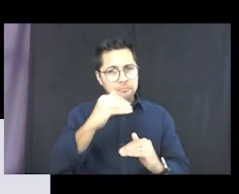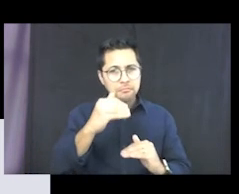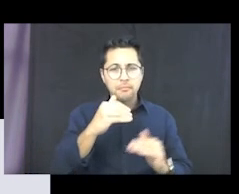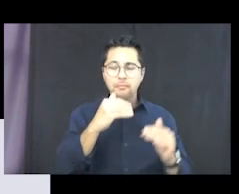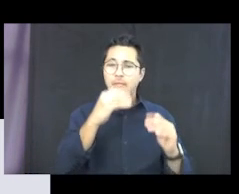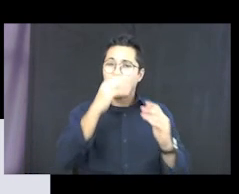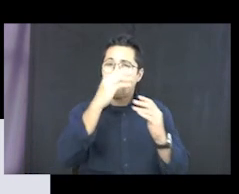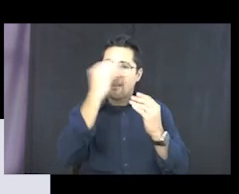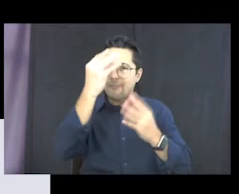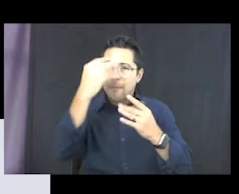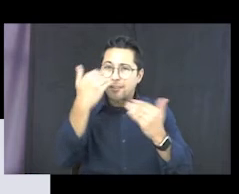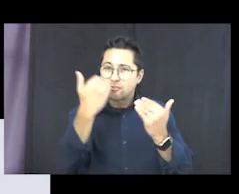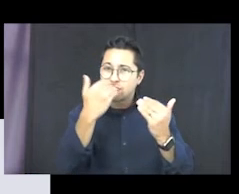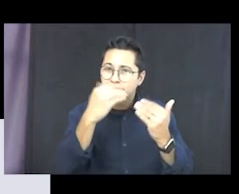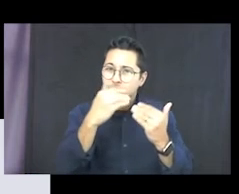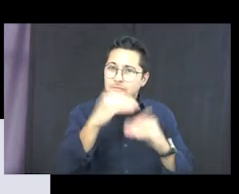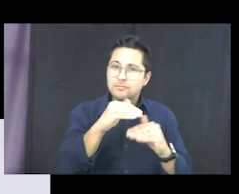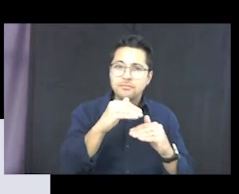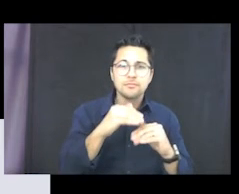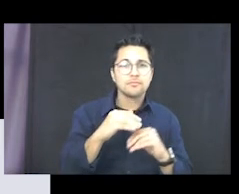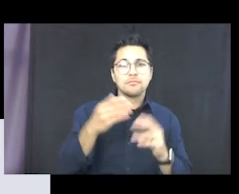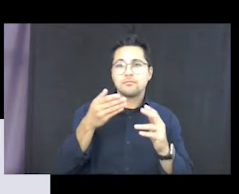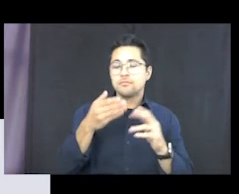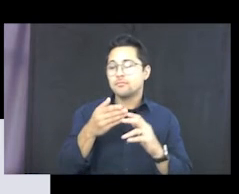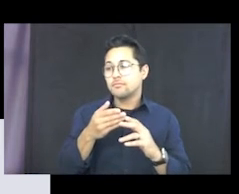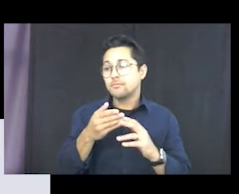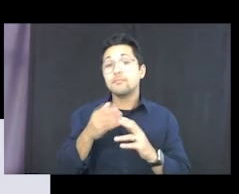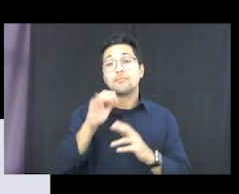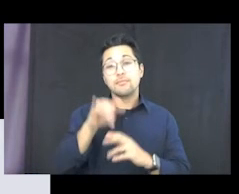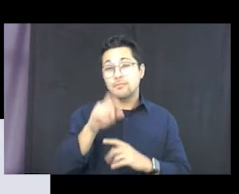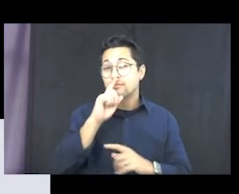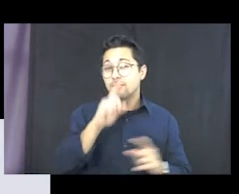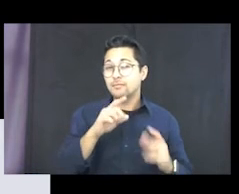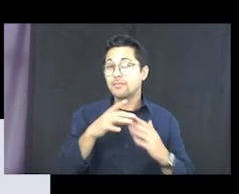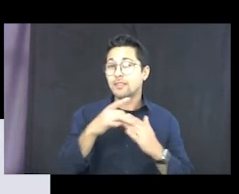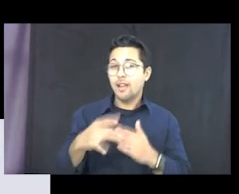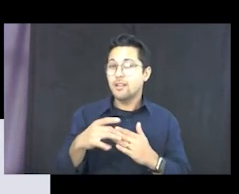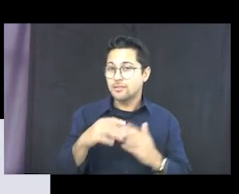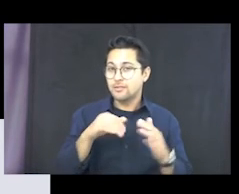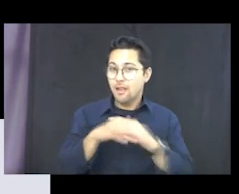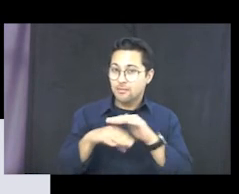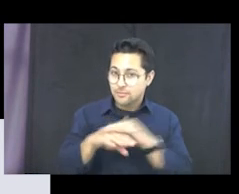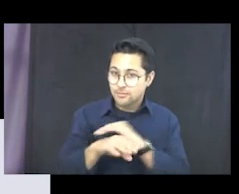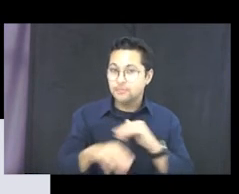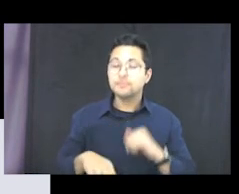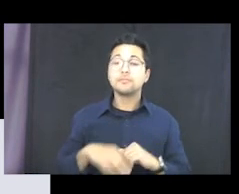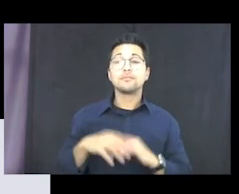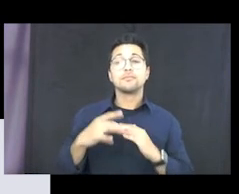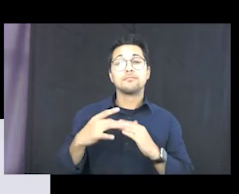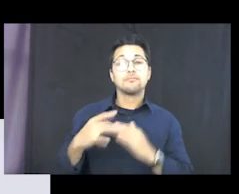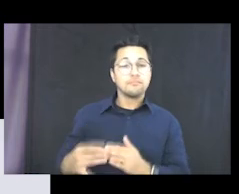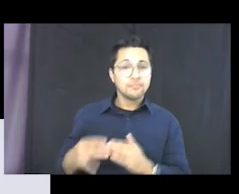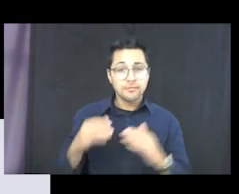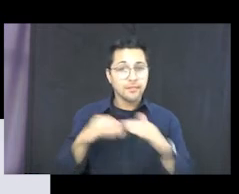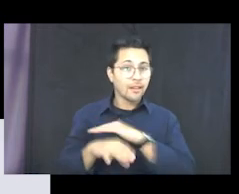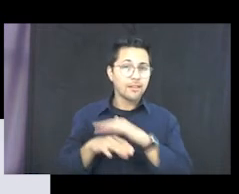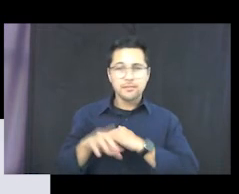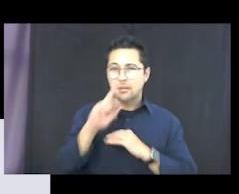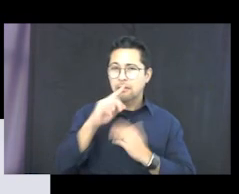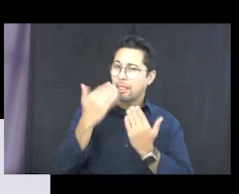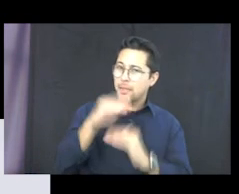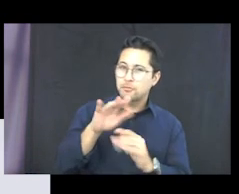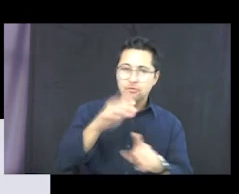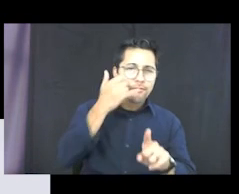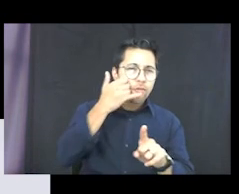content while they were learning or working in an app? That is guided access. Guided access limits your device